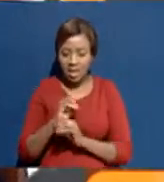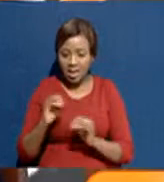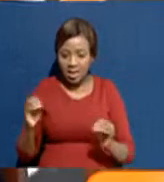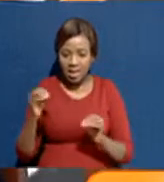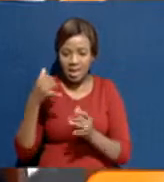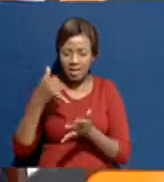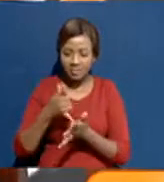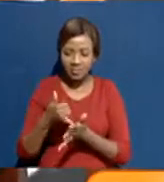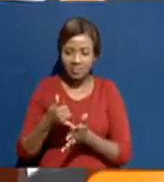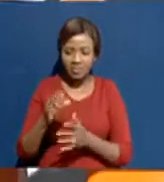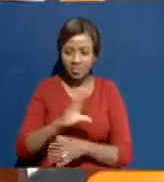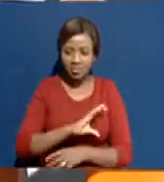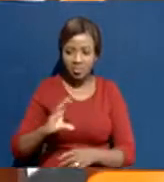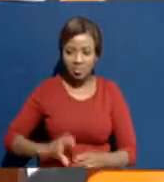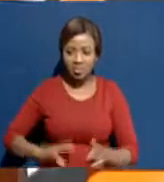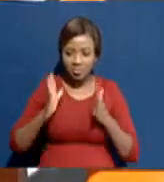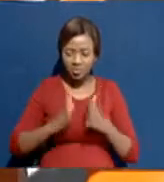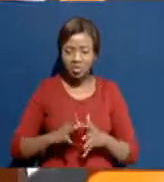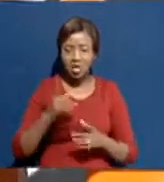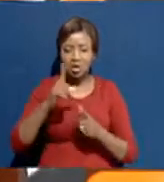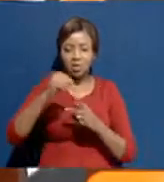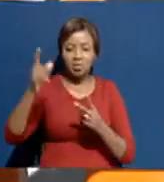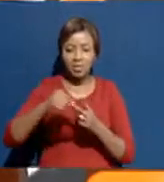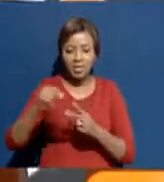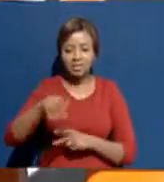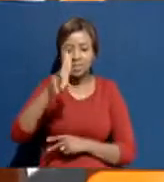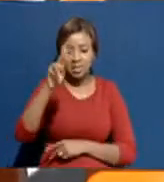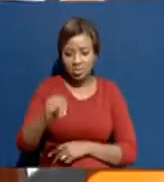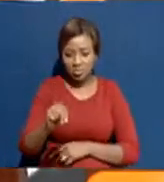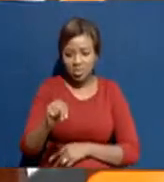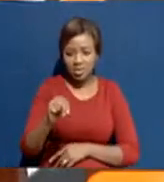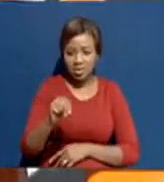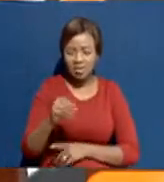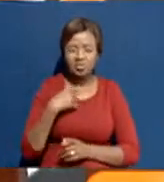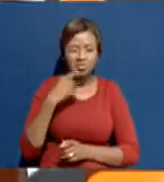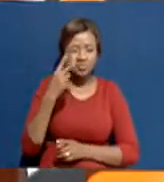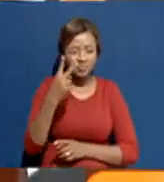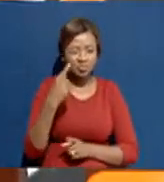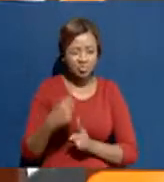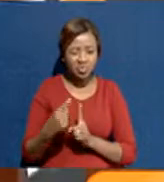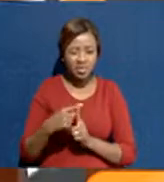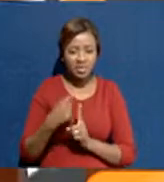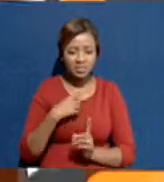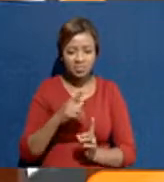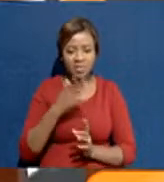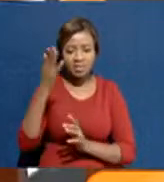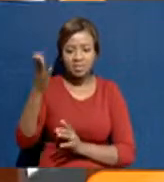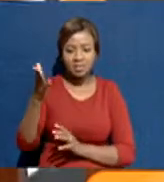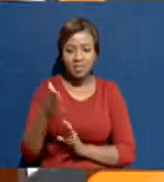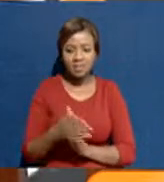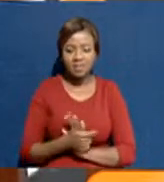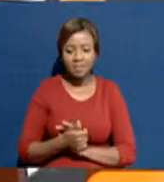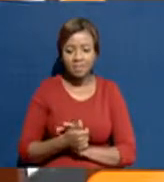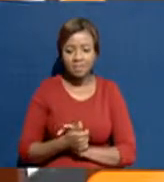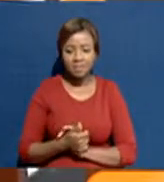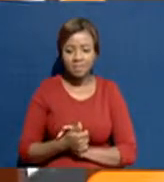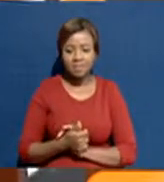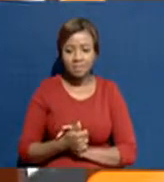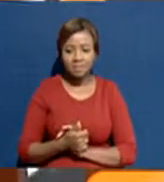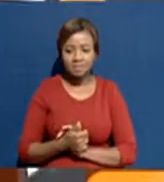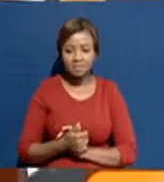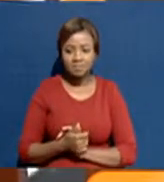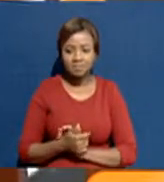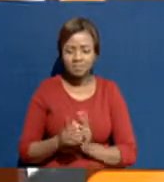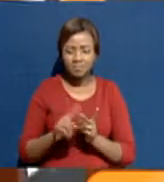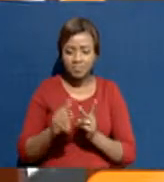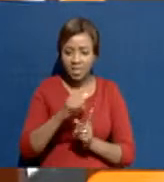by the UN, but appointed by the president there. And so for 2 years I was in Afghanistan, and then another 1 year I was in